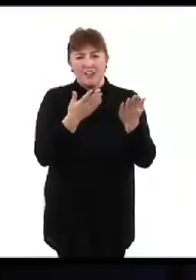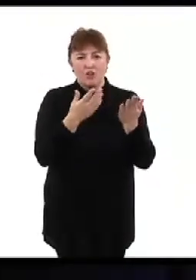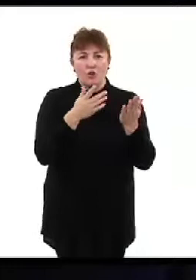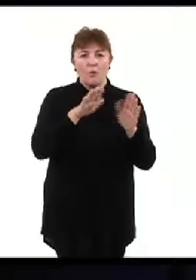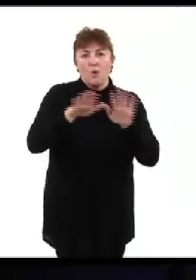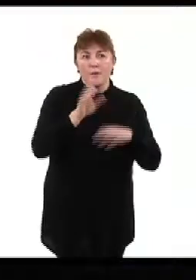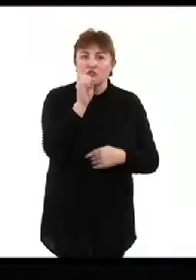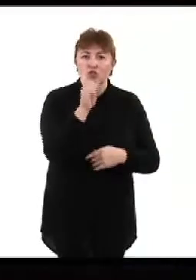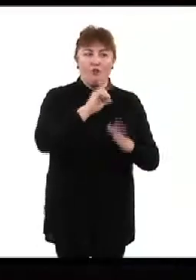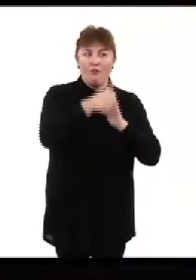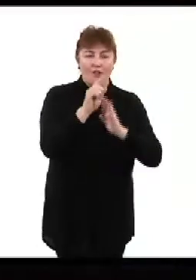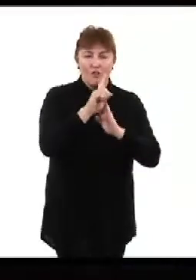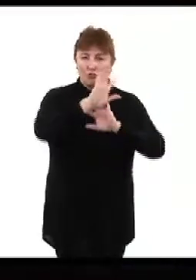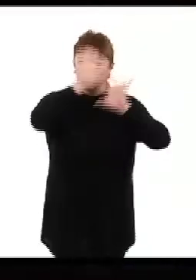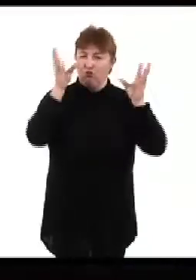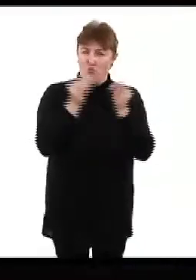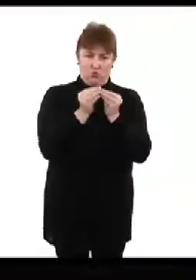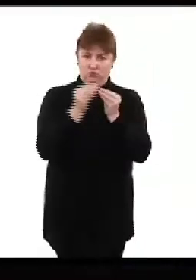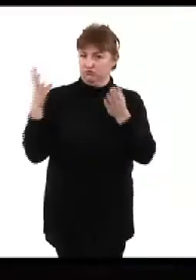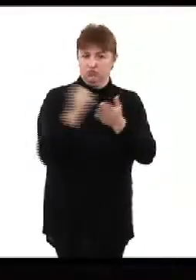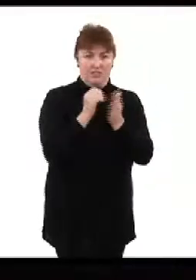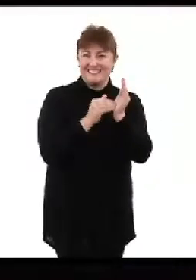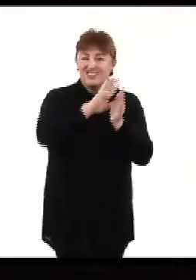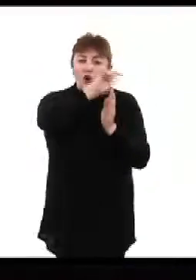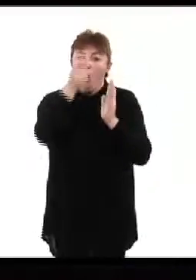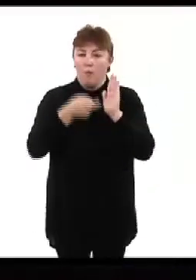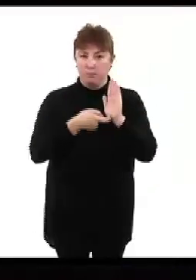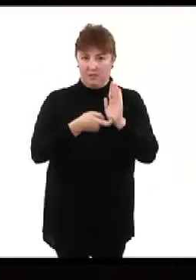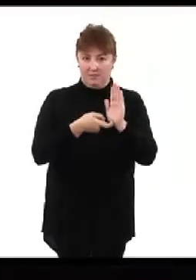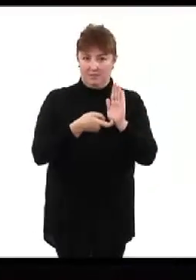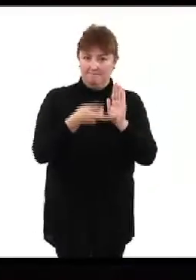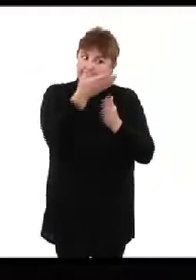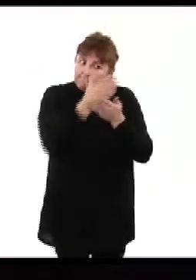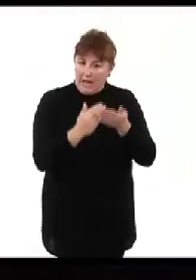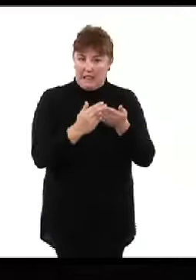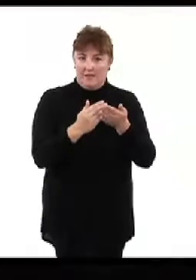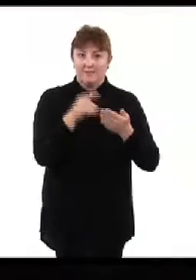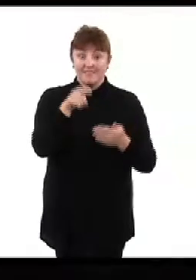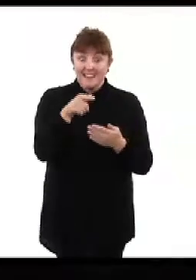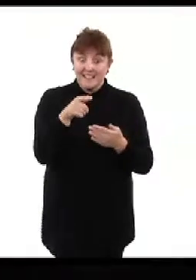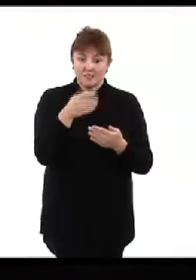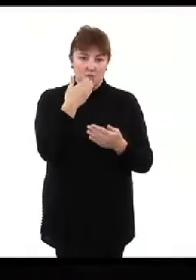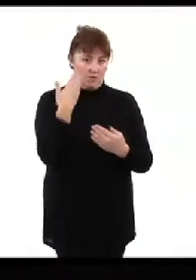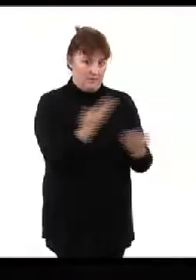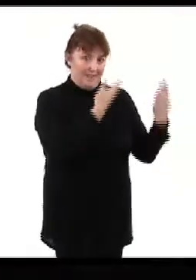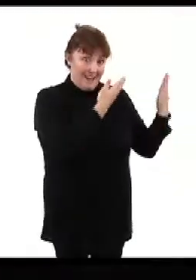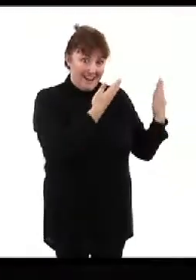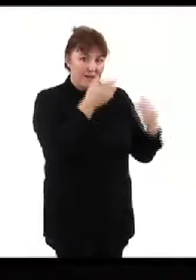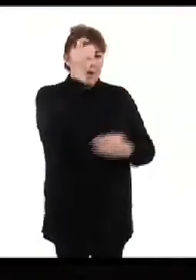here's one example where the person wanted to retrieve the sign for Scotland, and that looks like this.